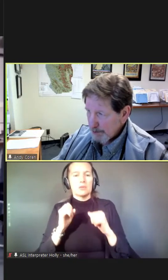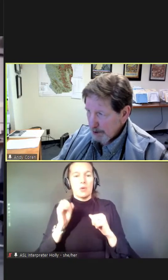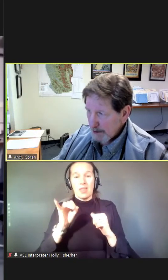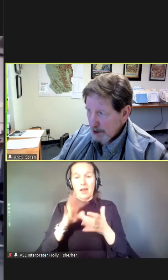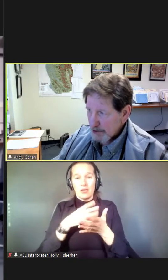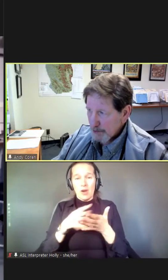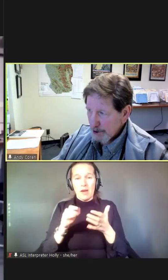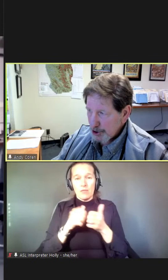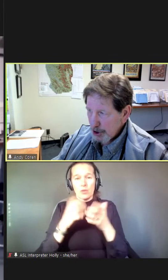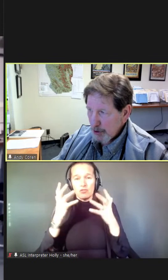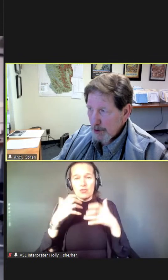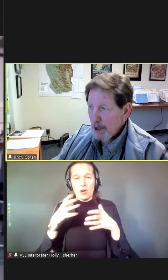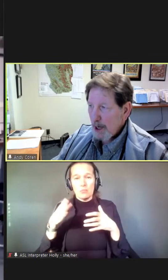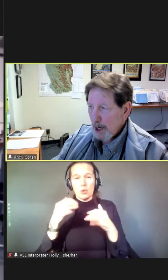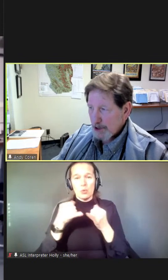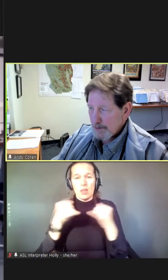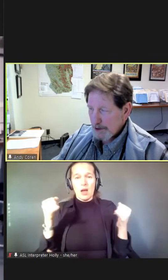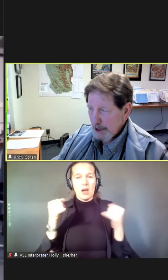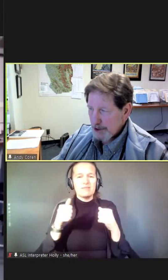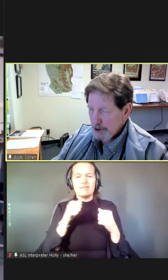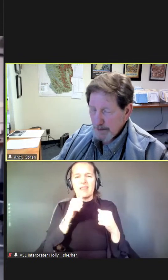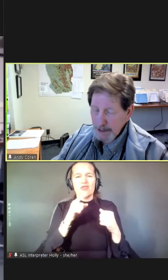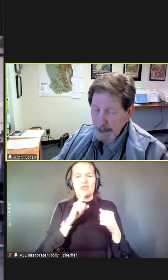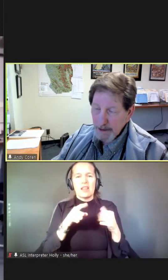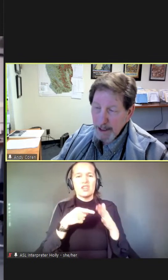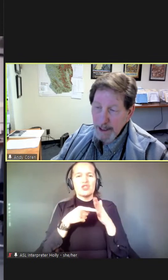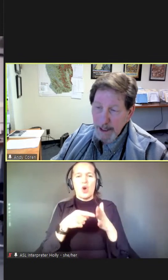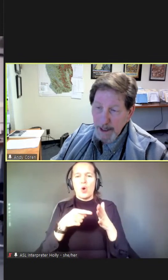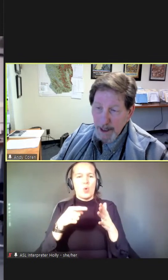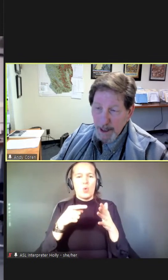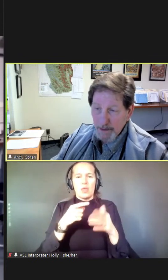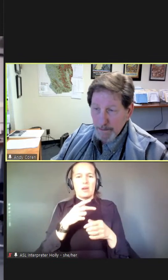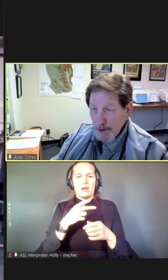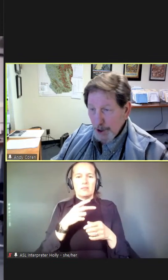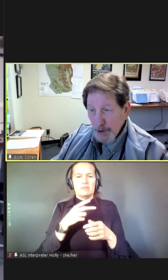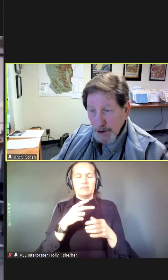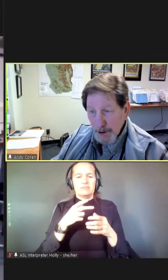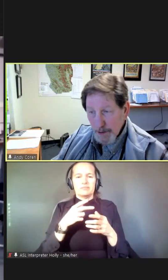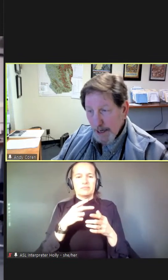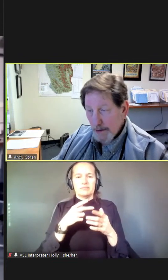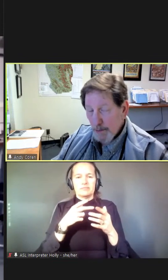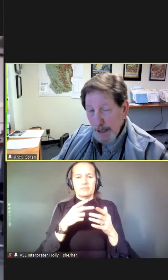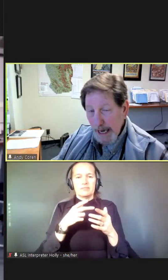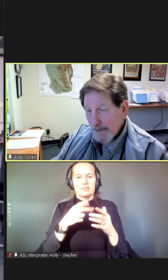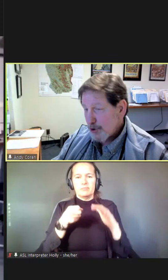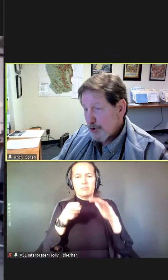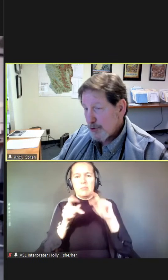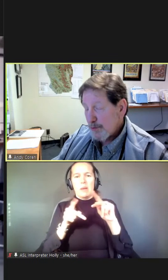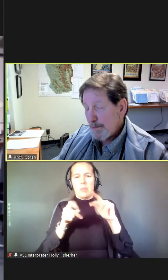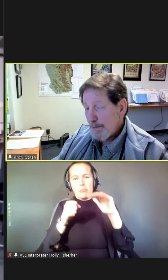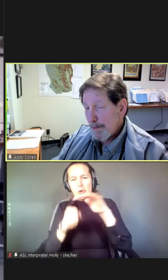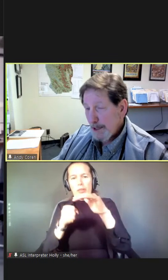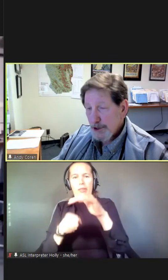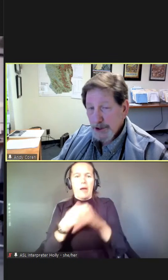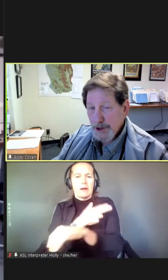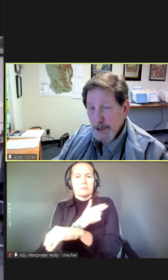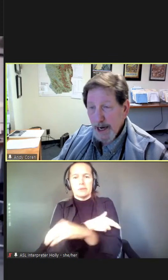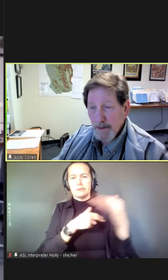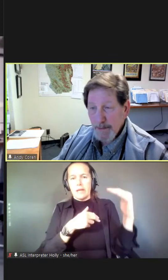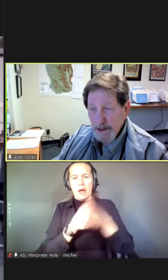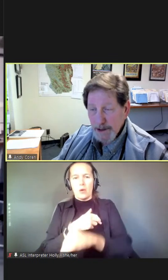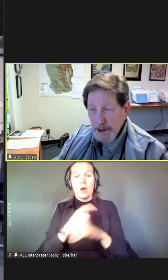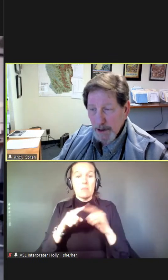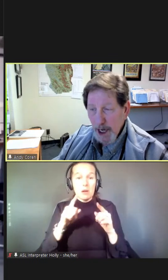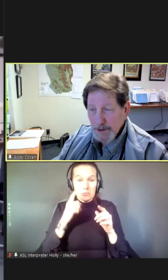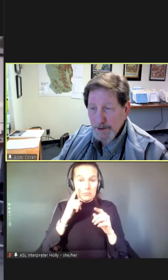the dark blue line doesn't really show hospitalizations coming down. Note that we have 2 patients in